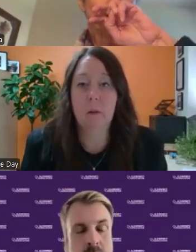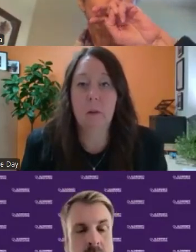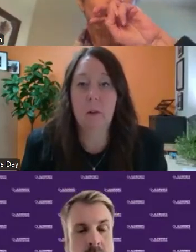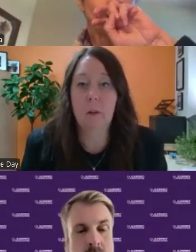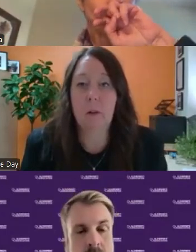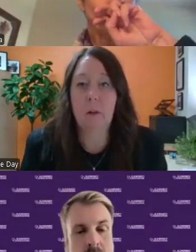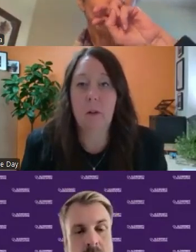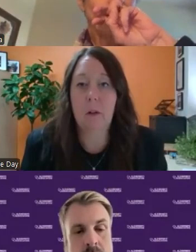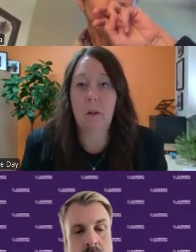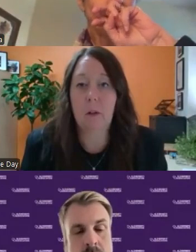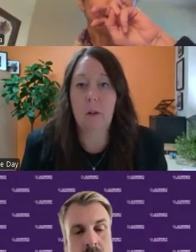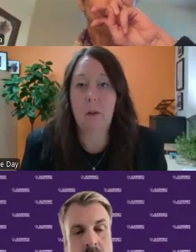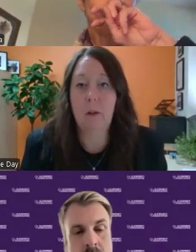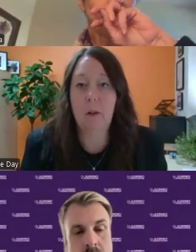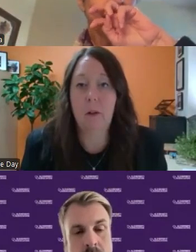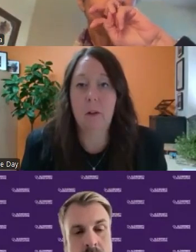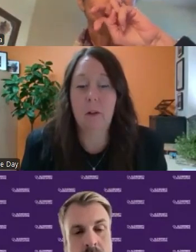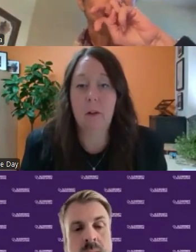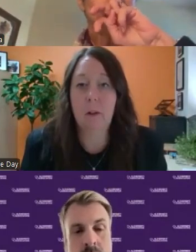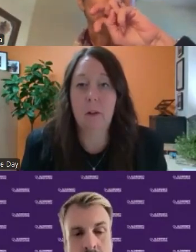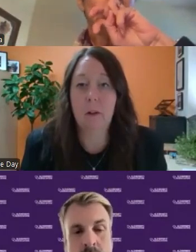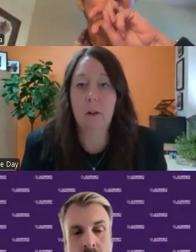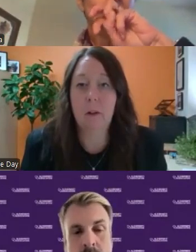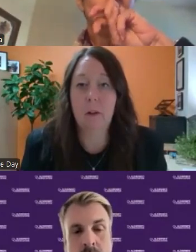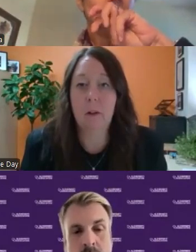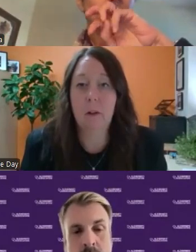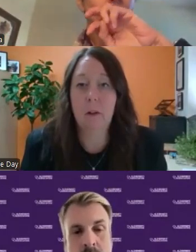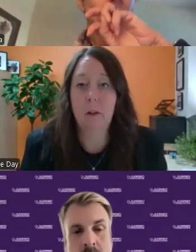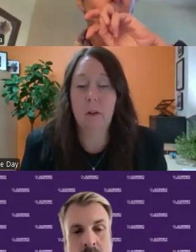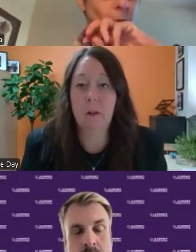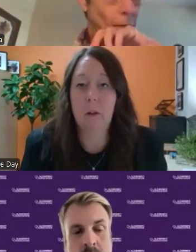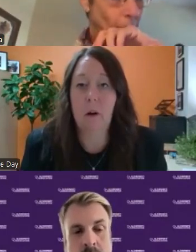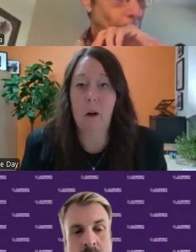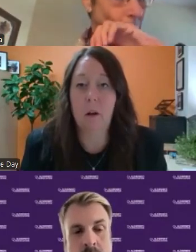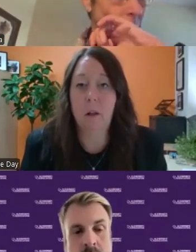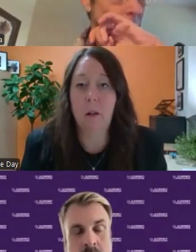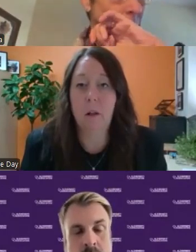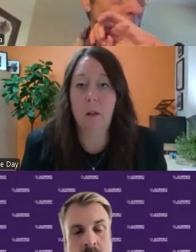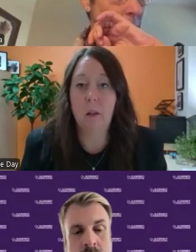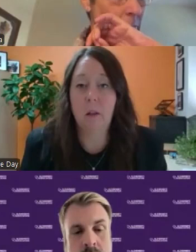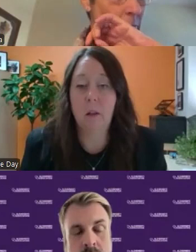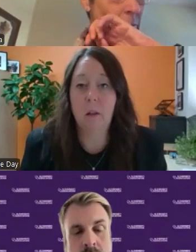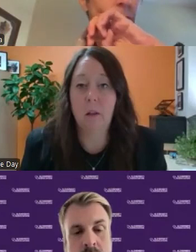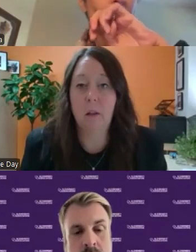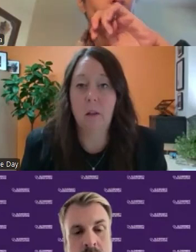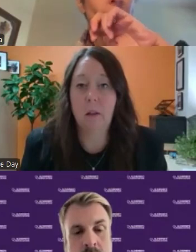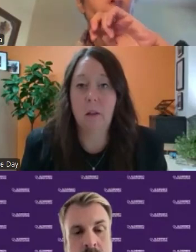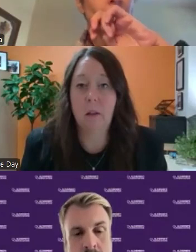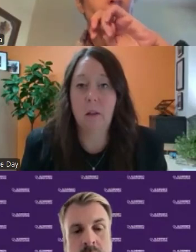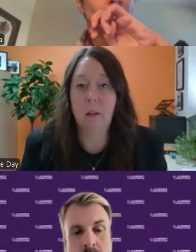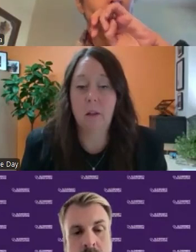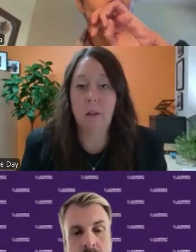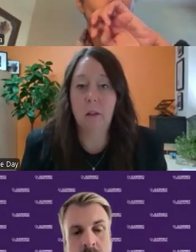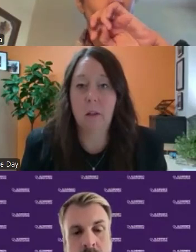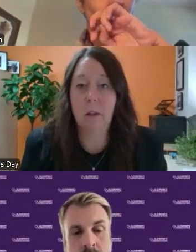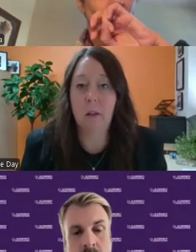healthcare centers relates to the proposition. I don't remember the numbers that said there had to be, if there's a tax, that